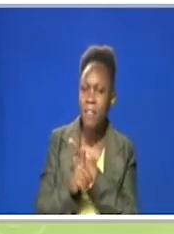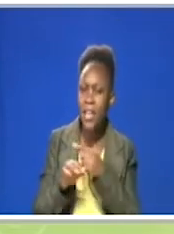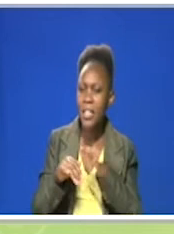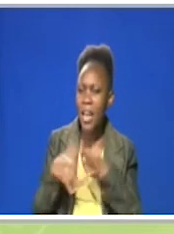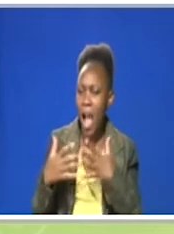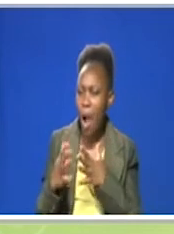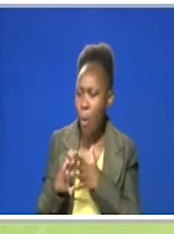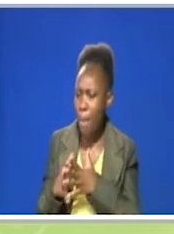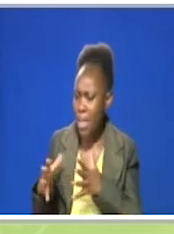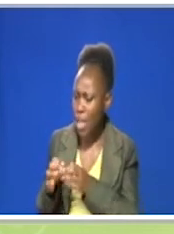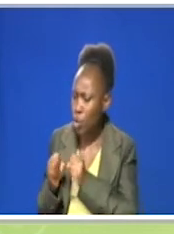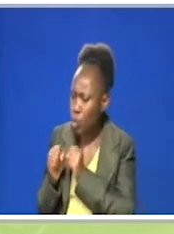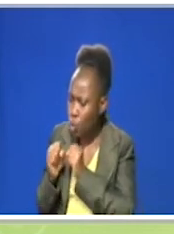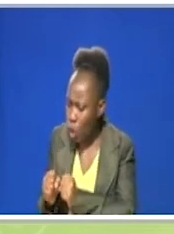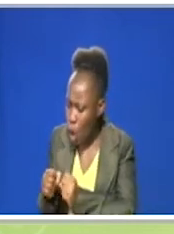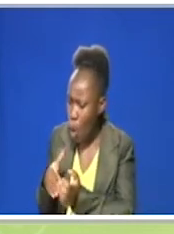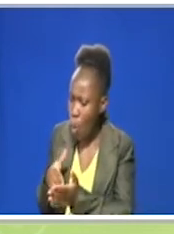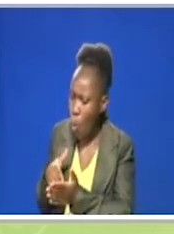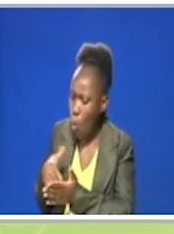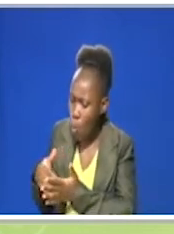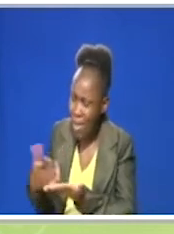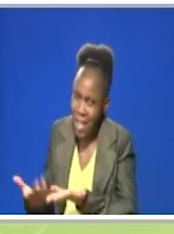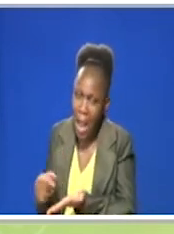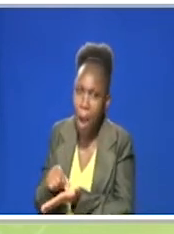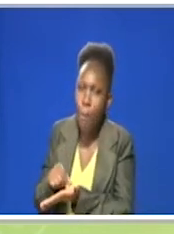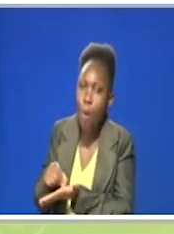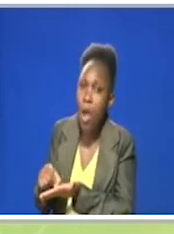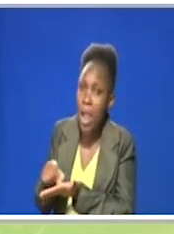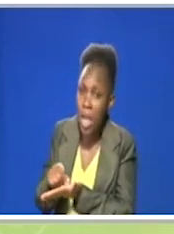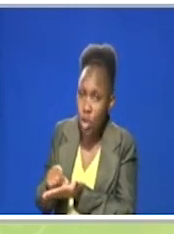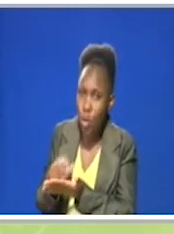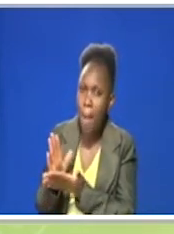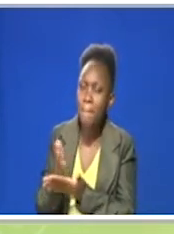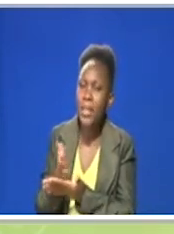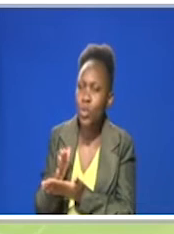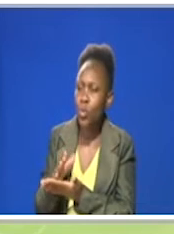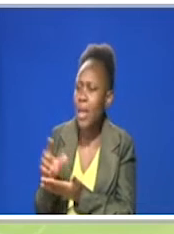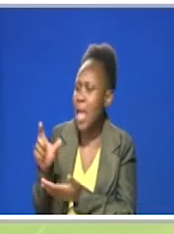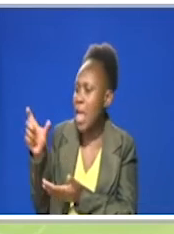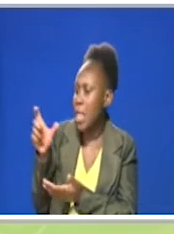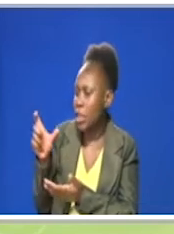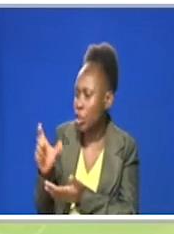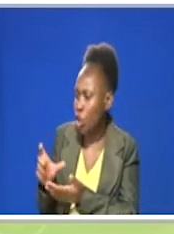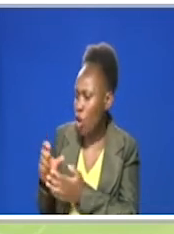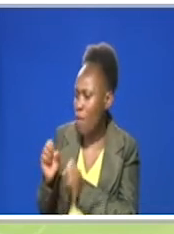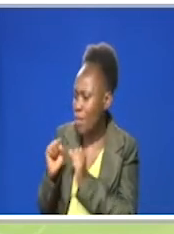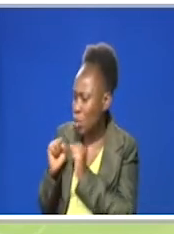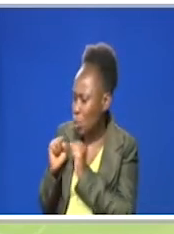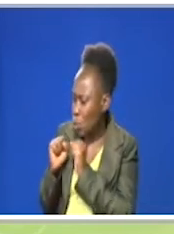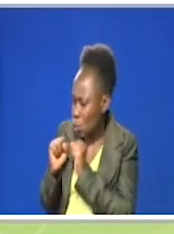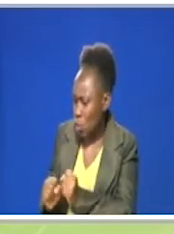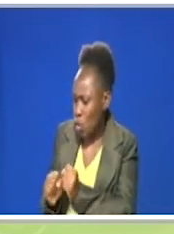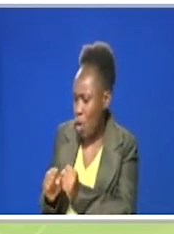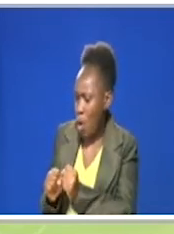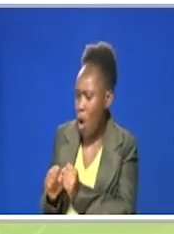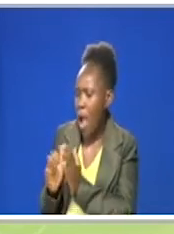concentration of molecules between a region of high concentration or between a region